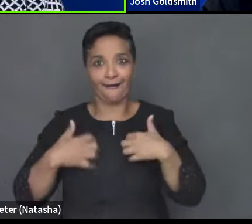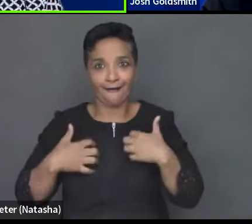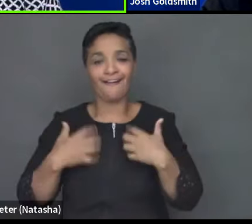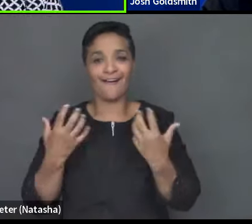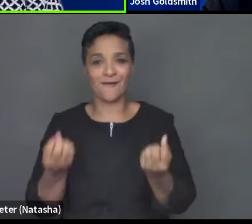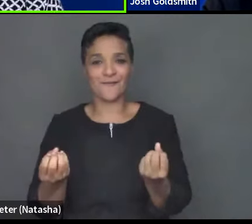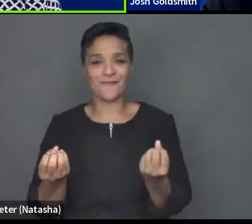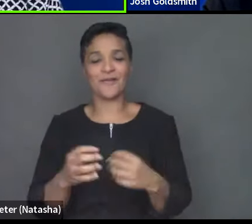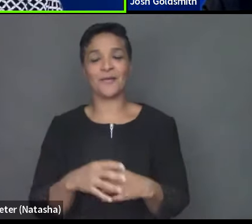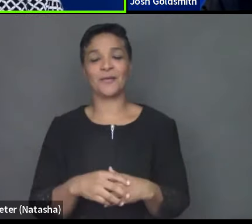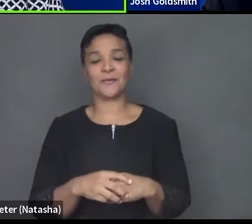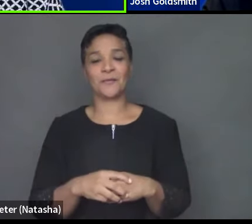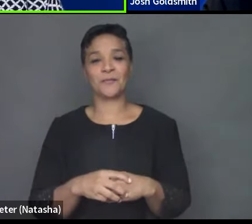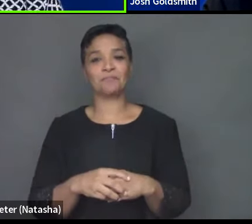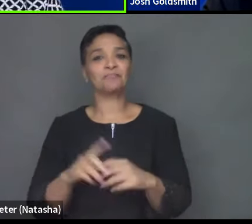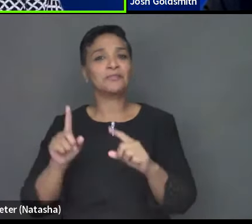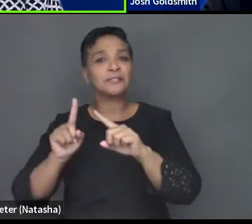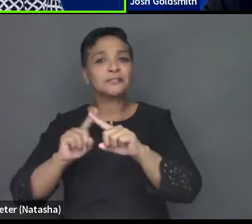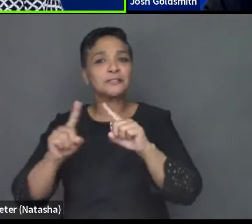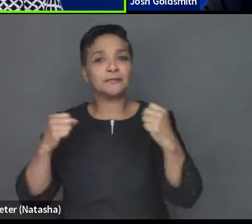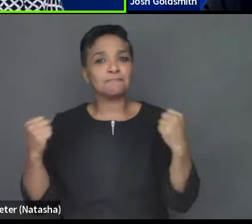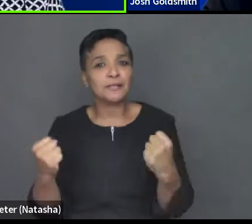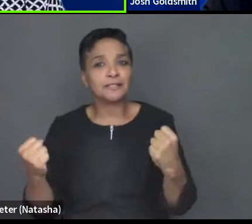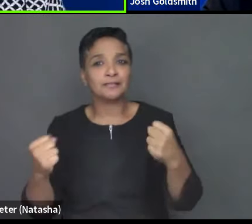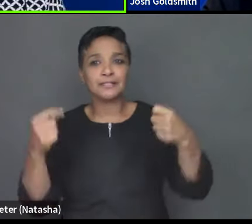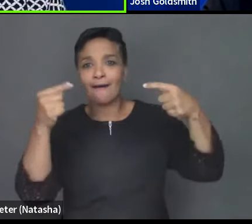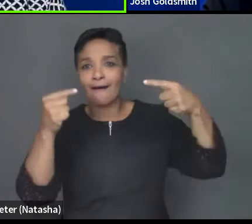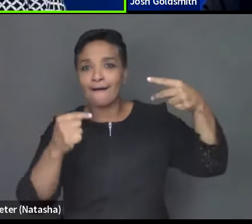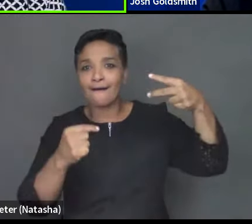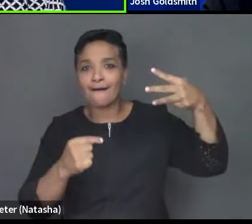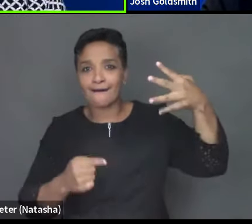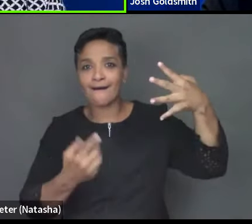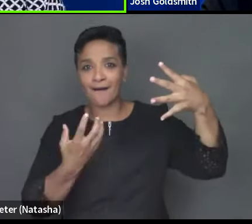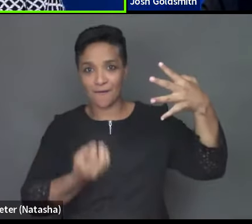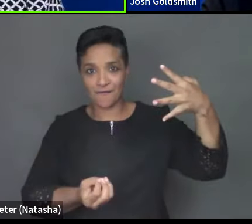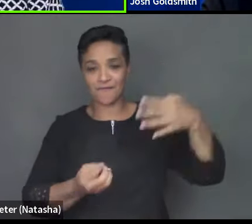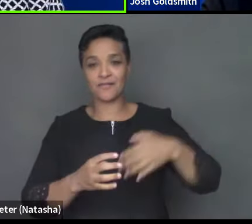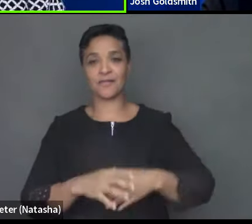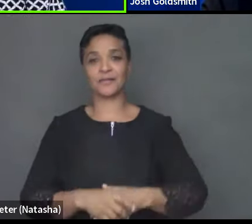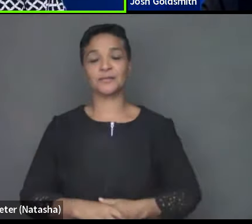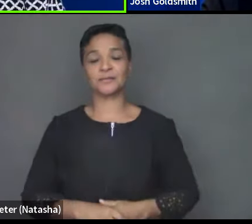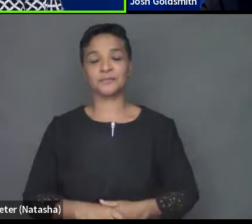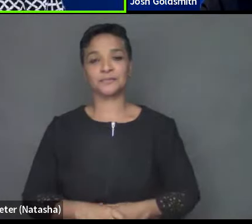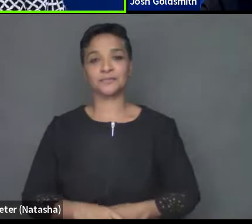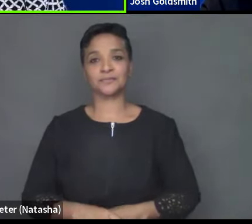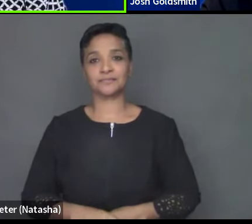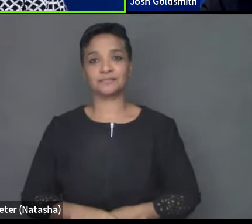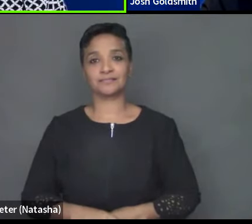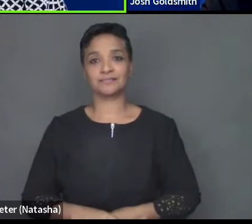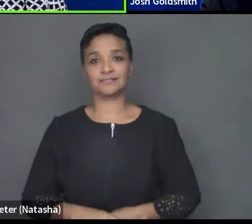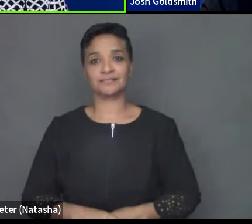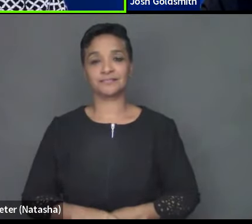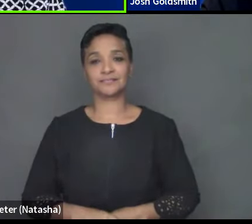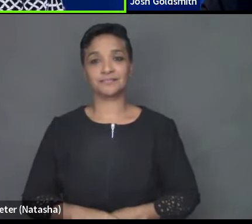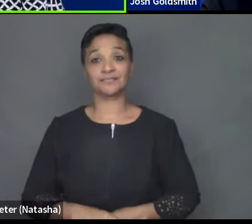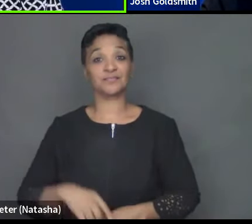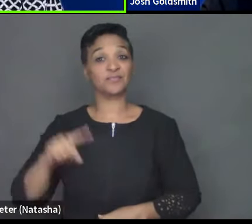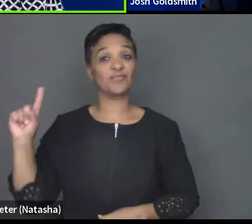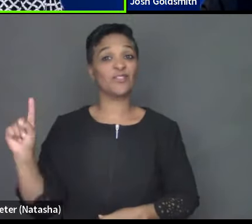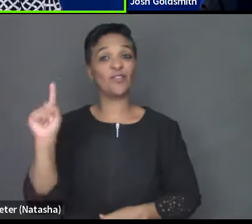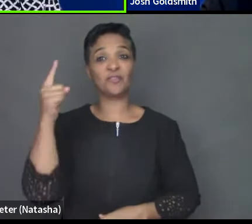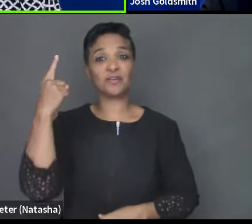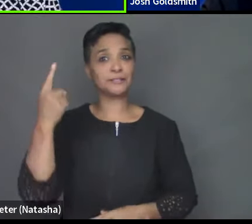going to be activities coming up. Be ready. We want attendees to, as a first interactive activity, to